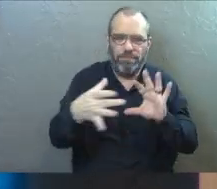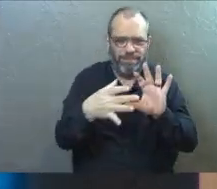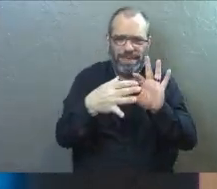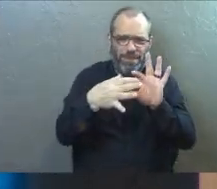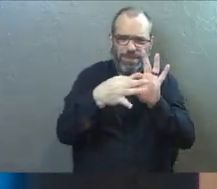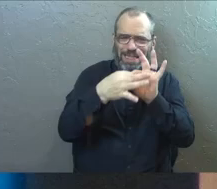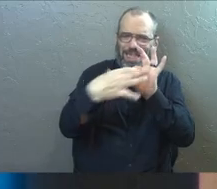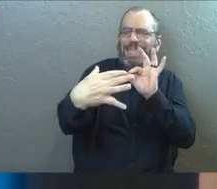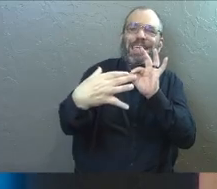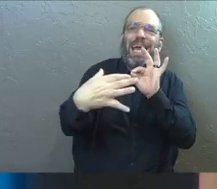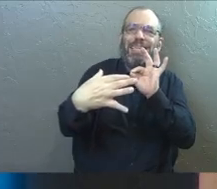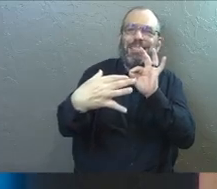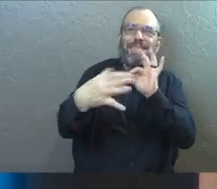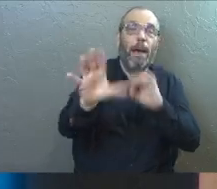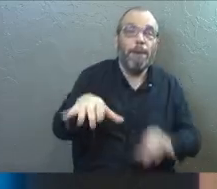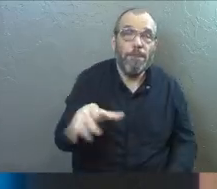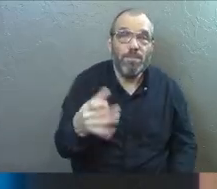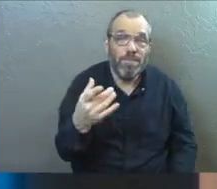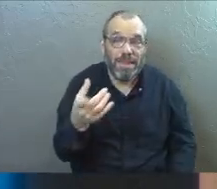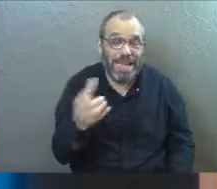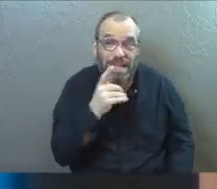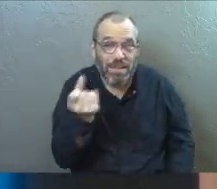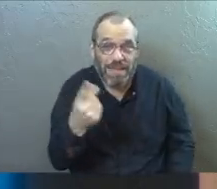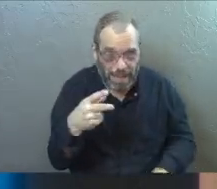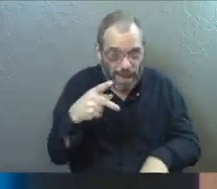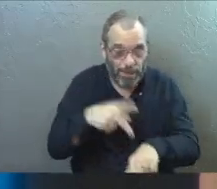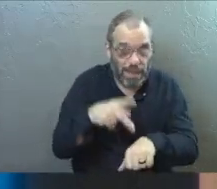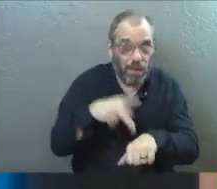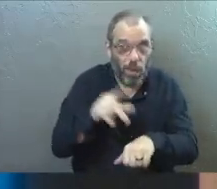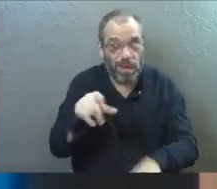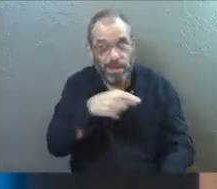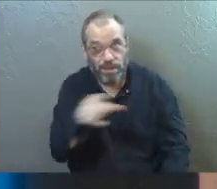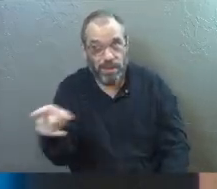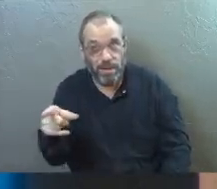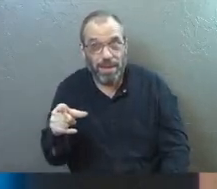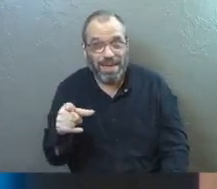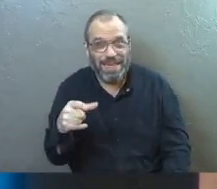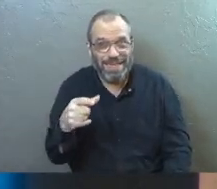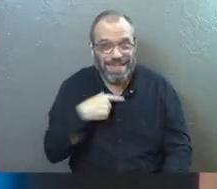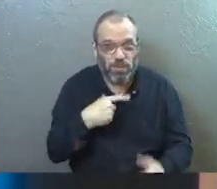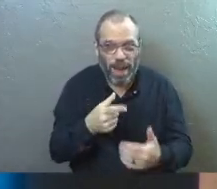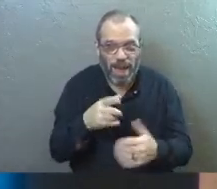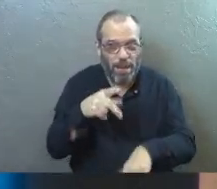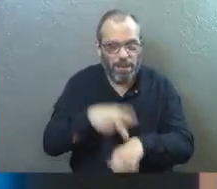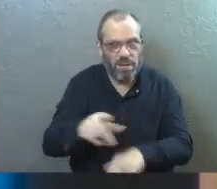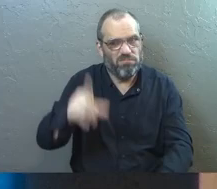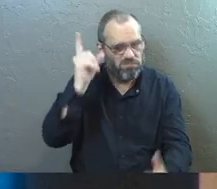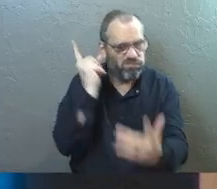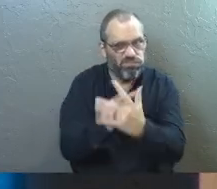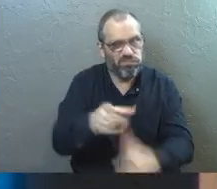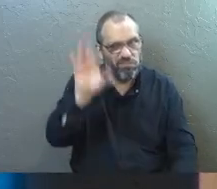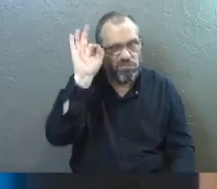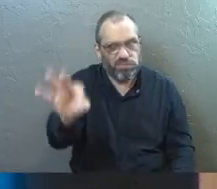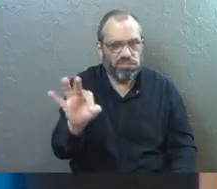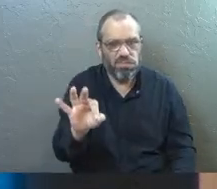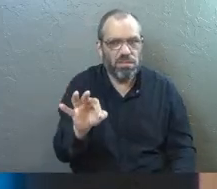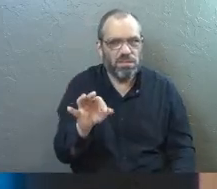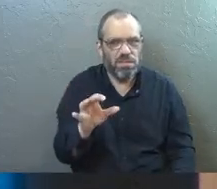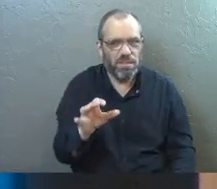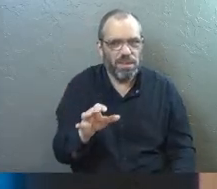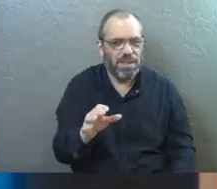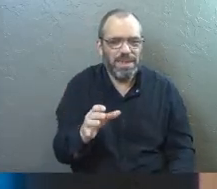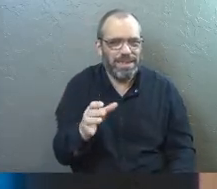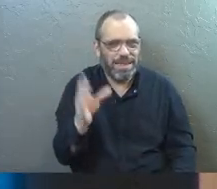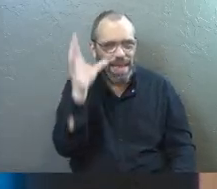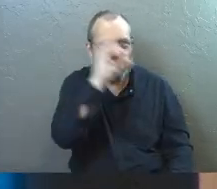there. Here's what they really failed to see, and Peter needed them to see this. This is why he comes at them, right? They failed to see their